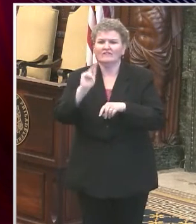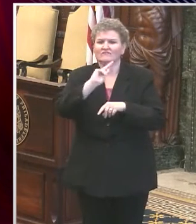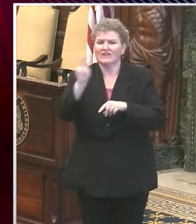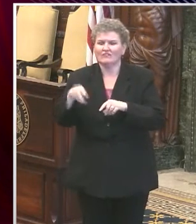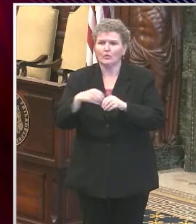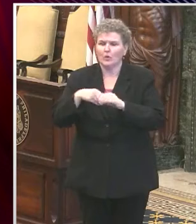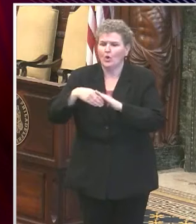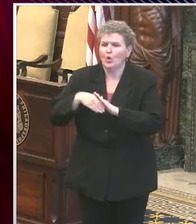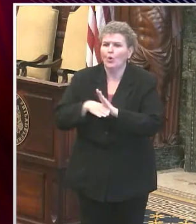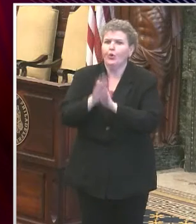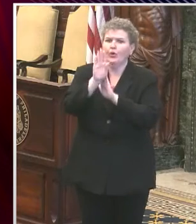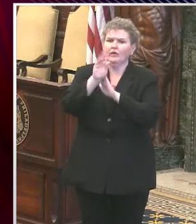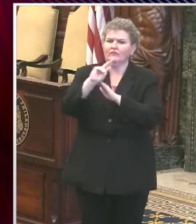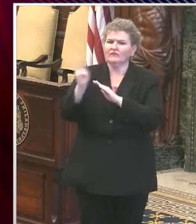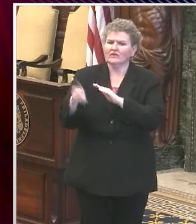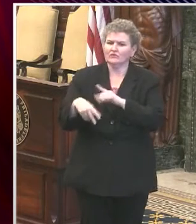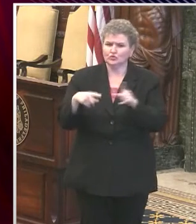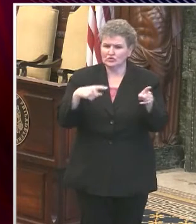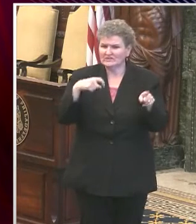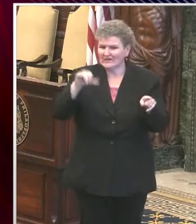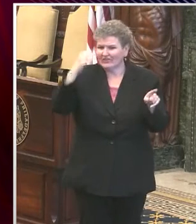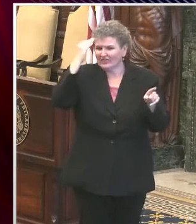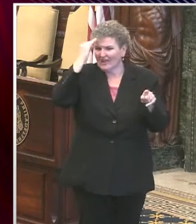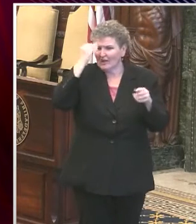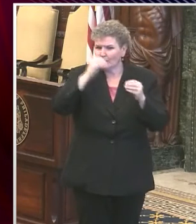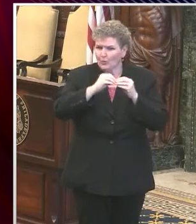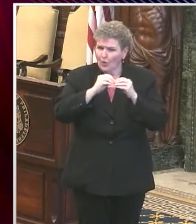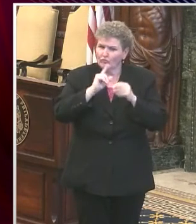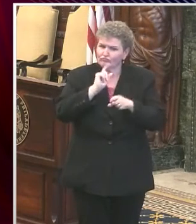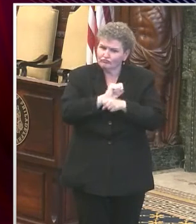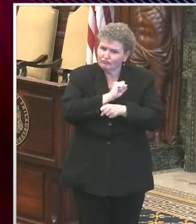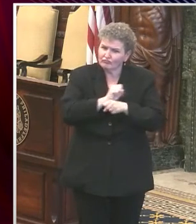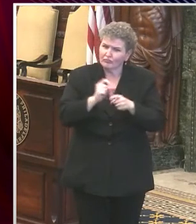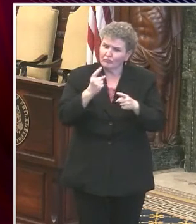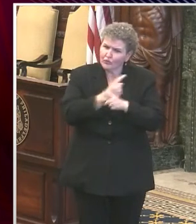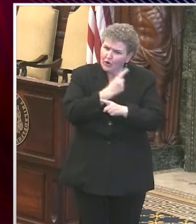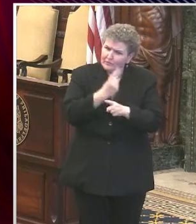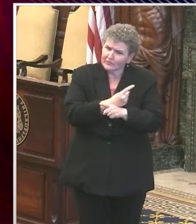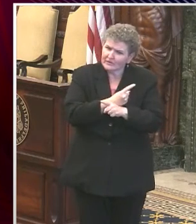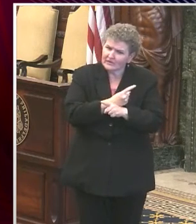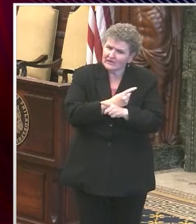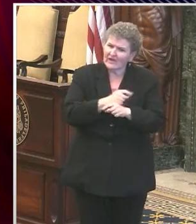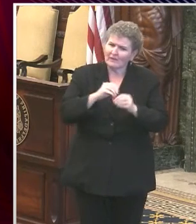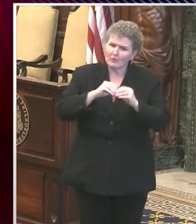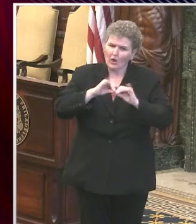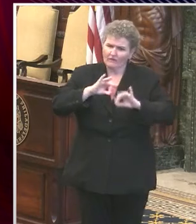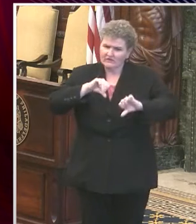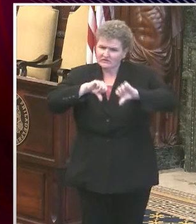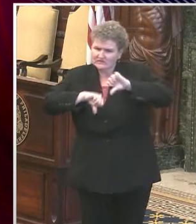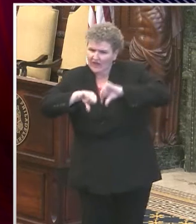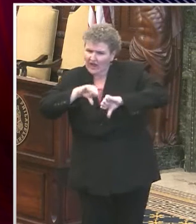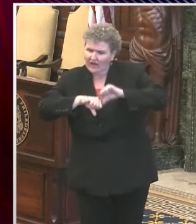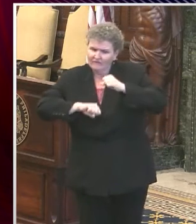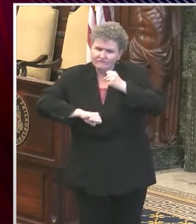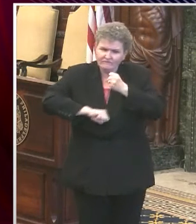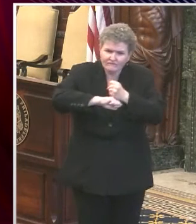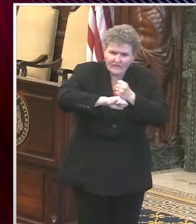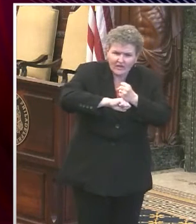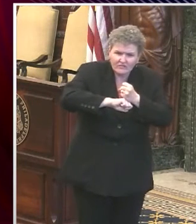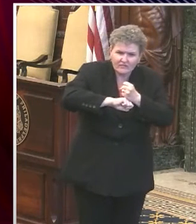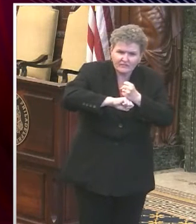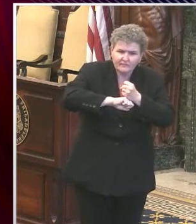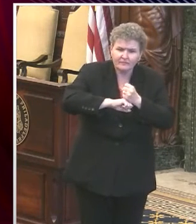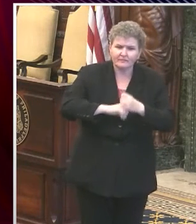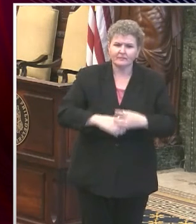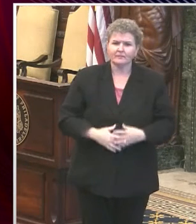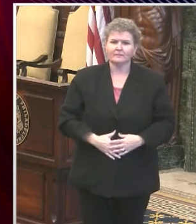Basically, do you still think that announcement was responsible and scientifically sound? Well, I definitely called it wrong